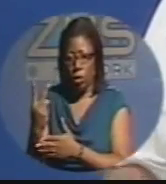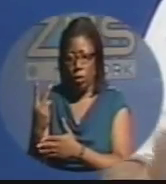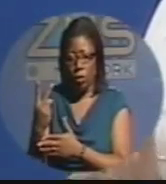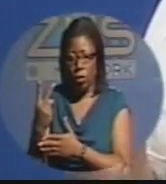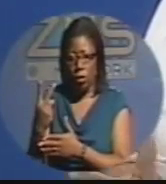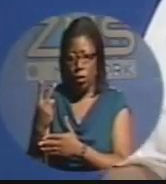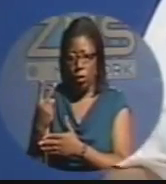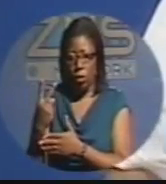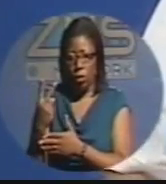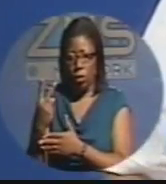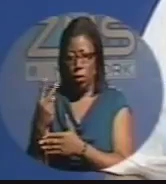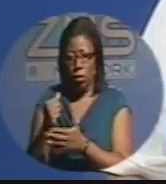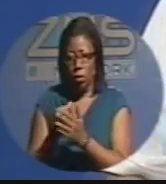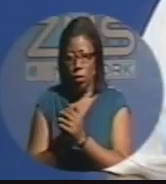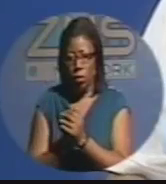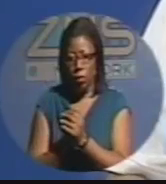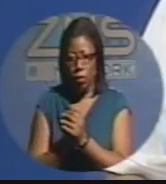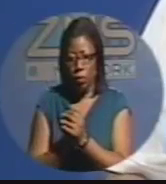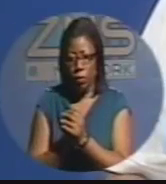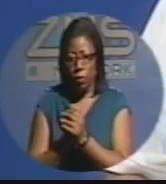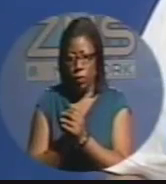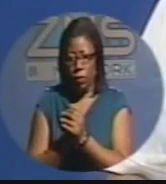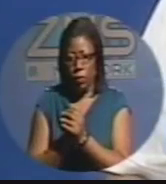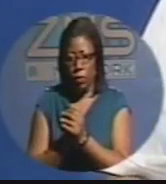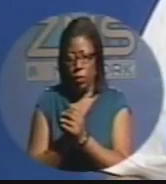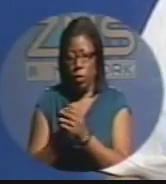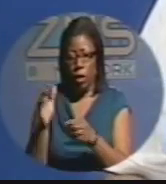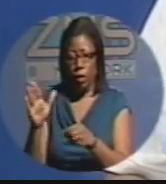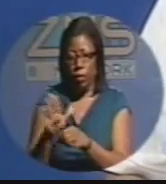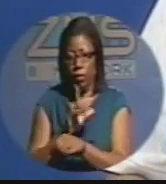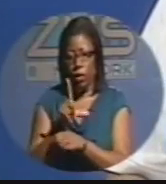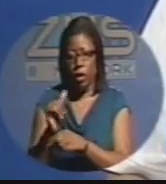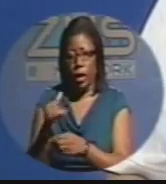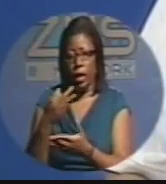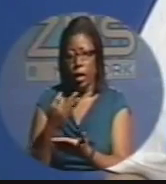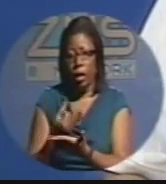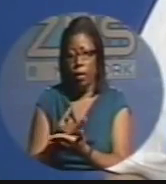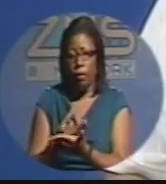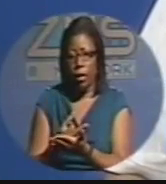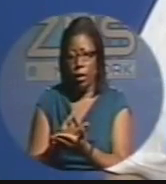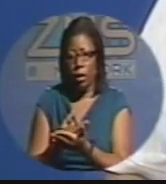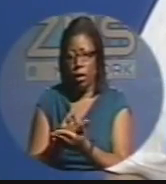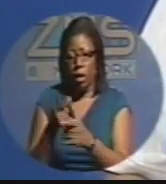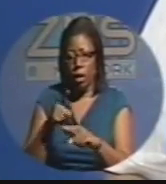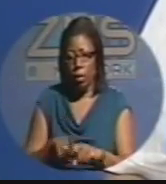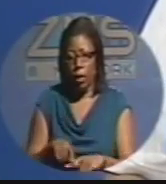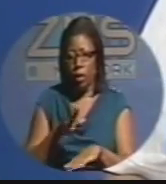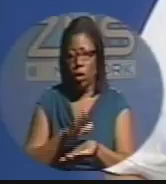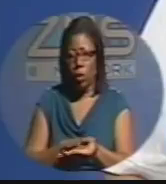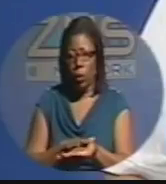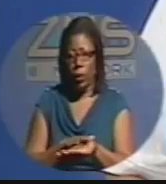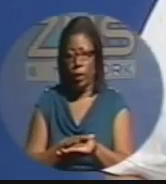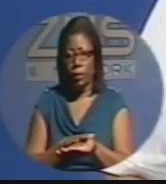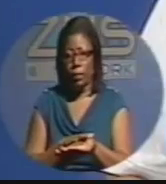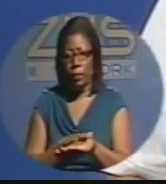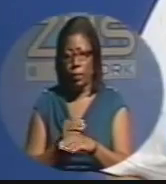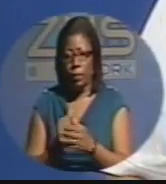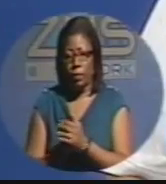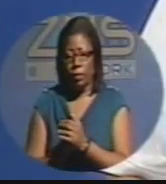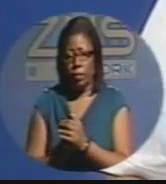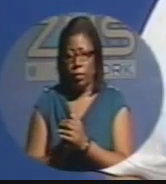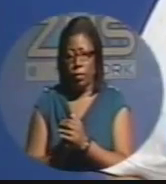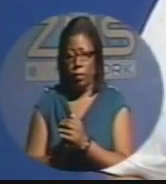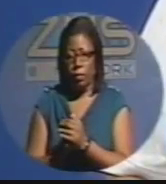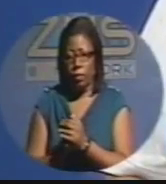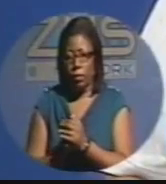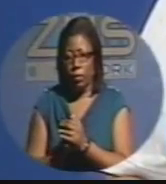that extreme extent where we are fully funded. And so, dependent on the nature,